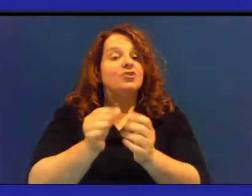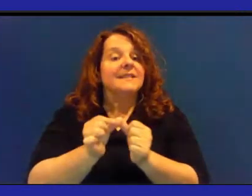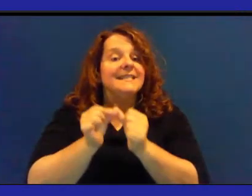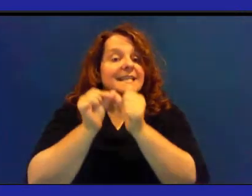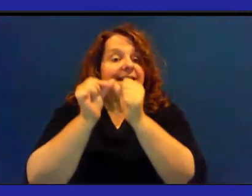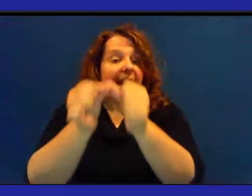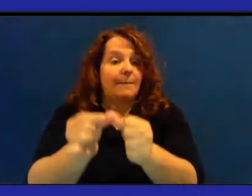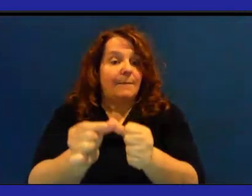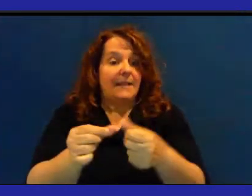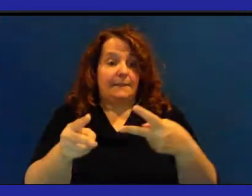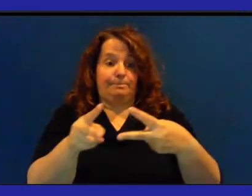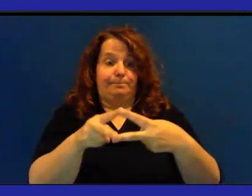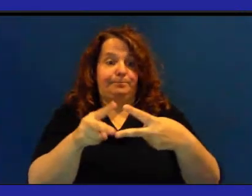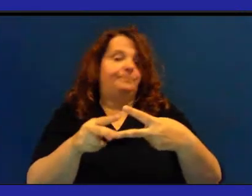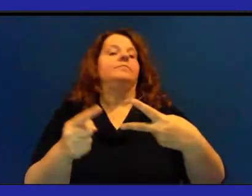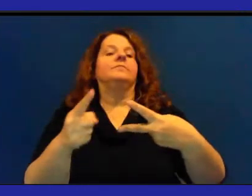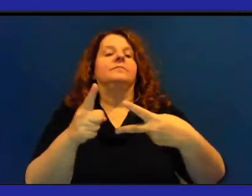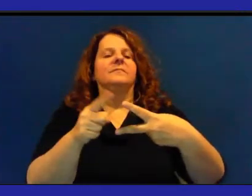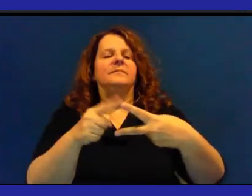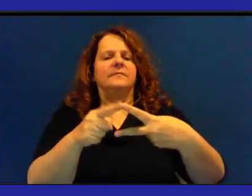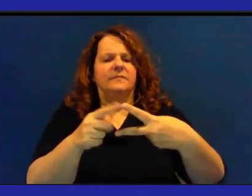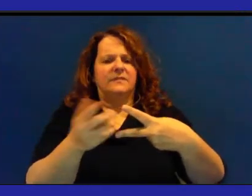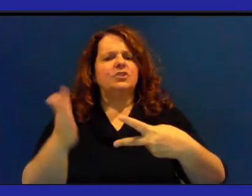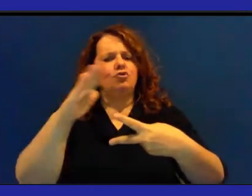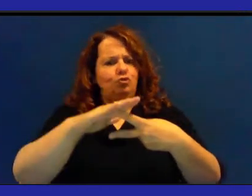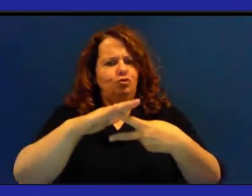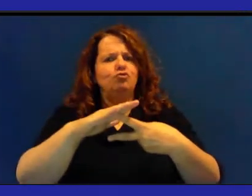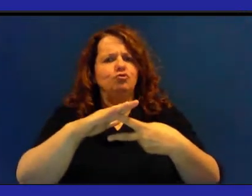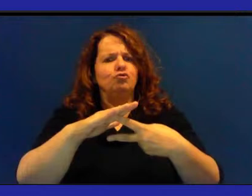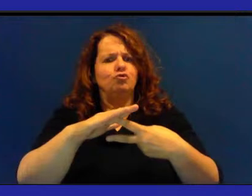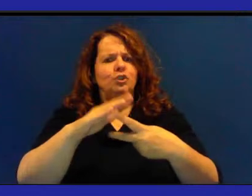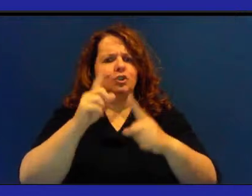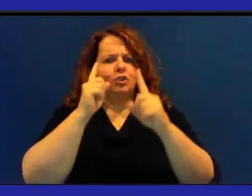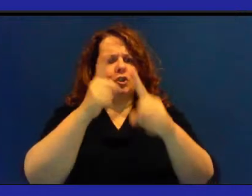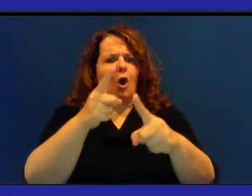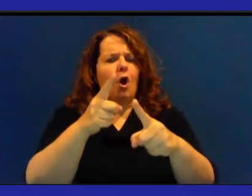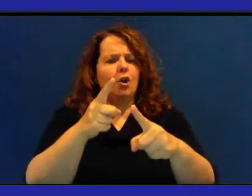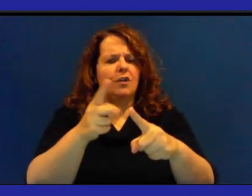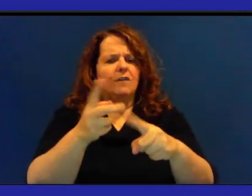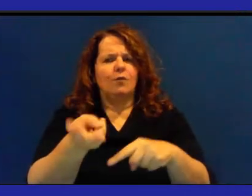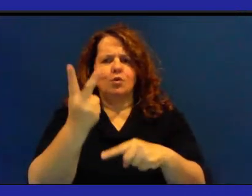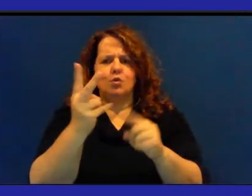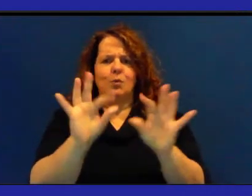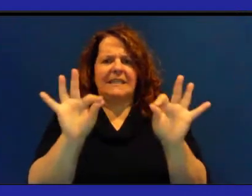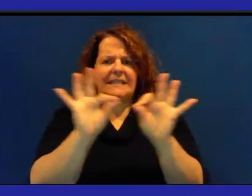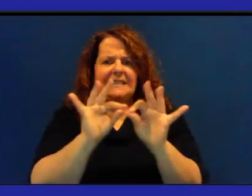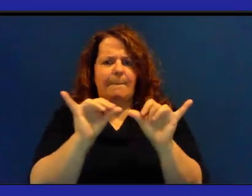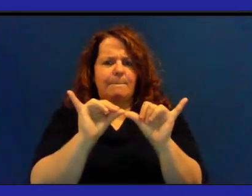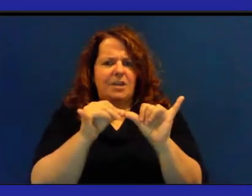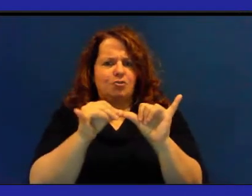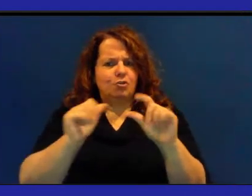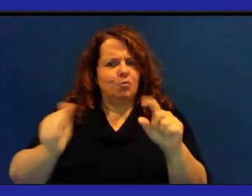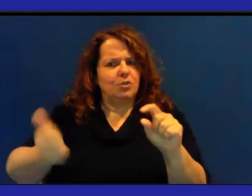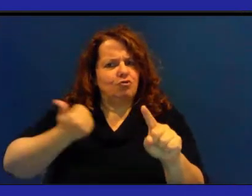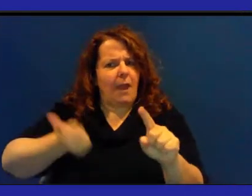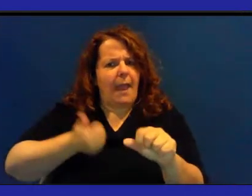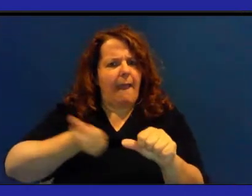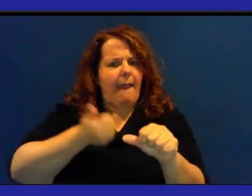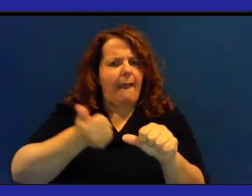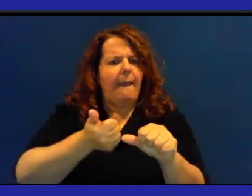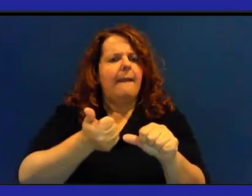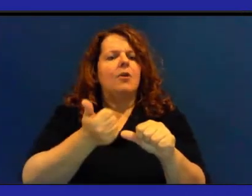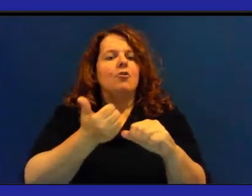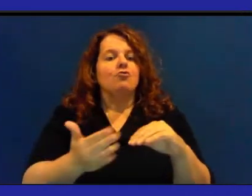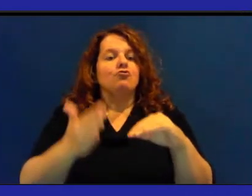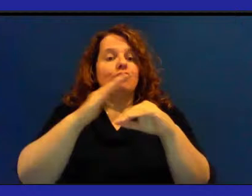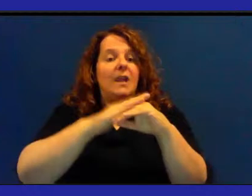sustainability, we have increased our targets on two of the key measures we track, raising our patient care